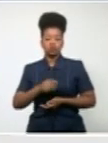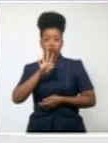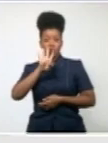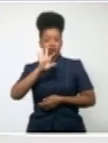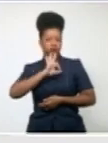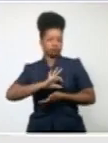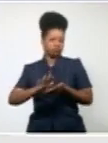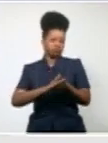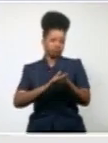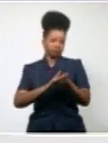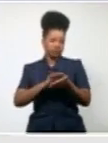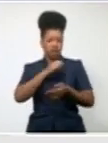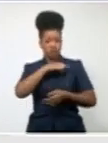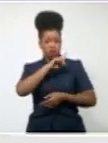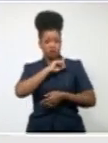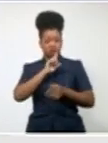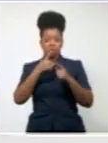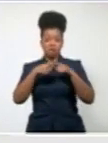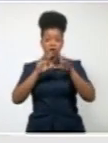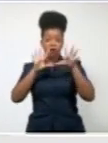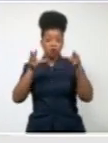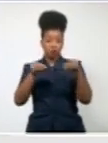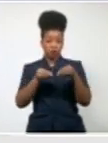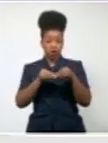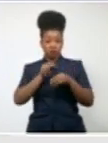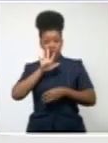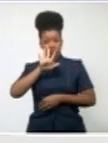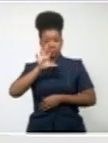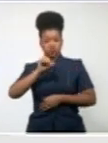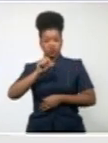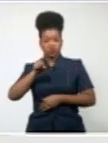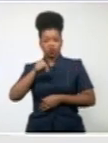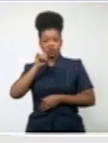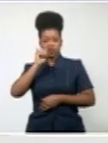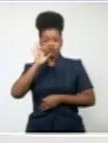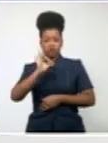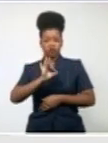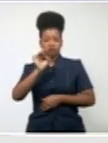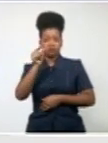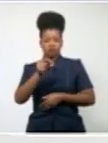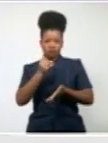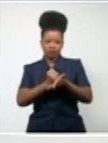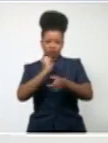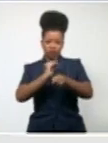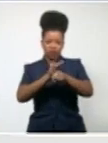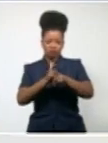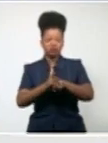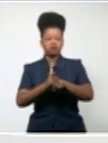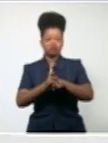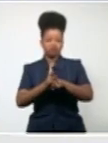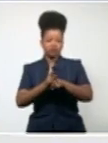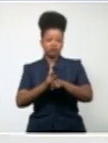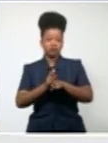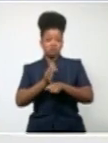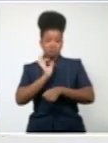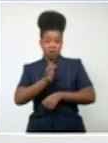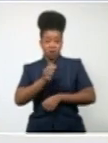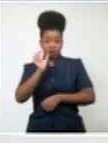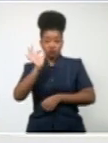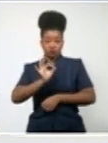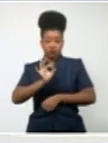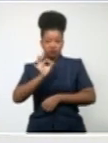in the accumulative total of the pandemic, 50.6% of the diagnosed people have